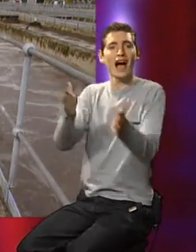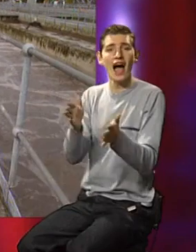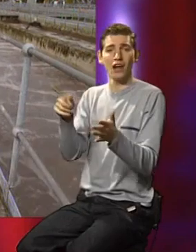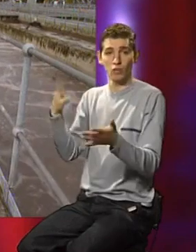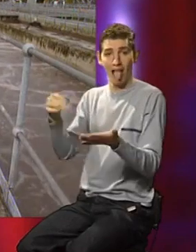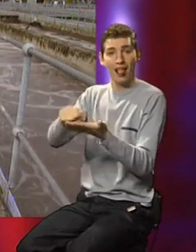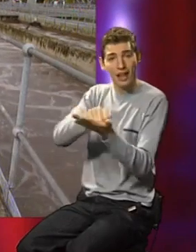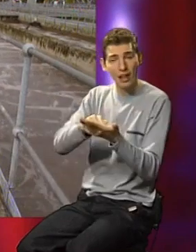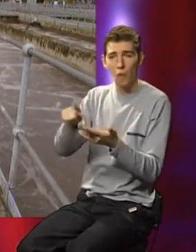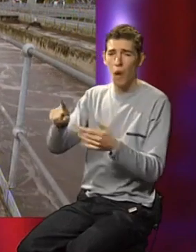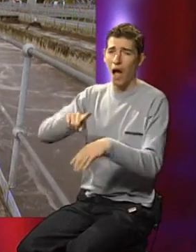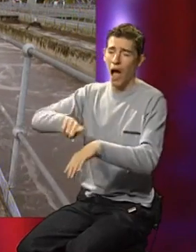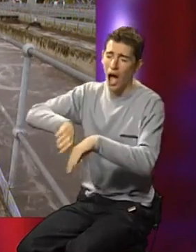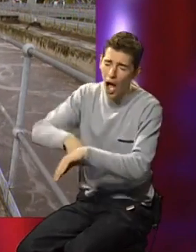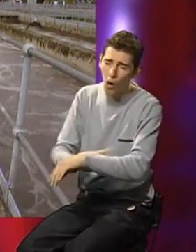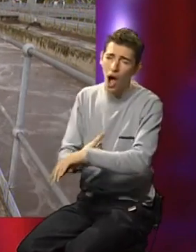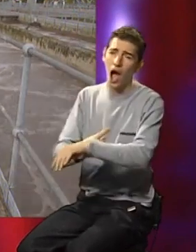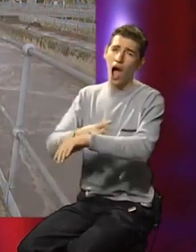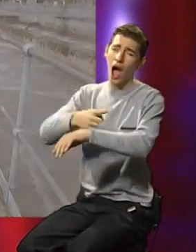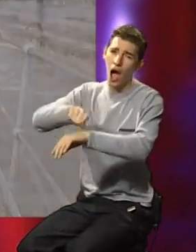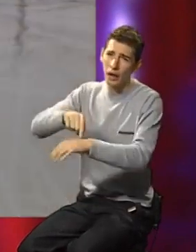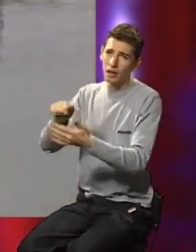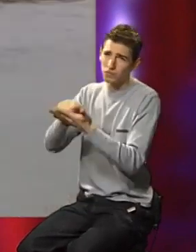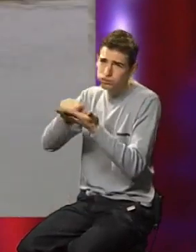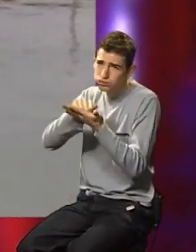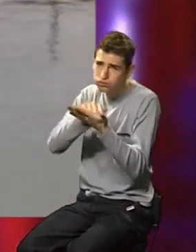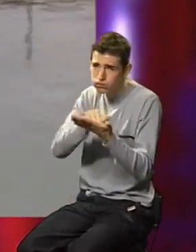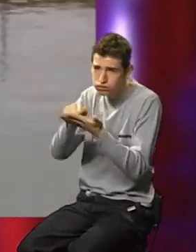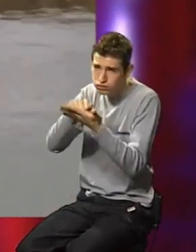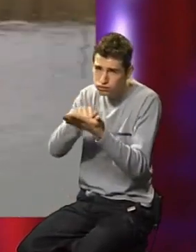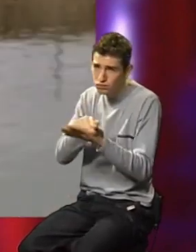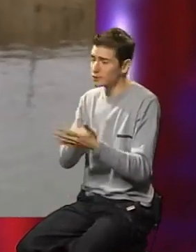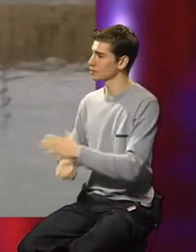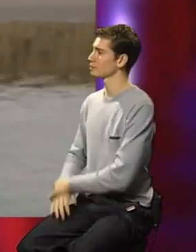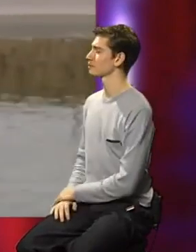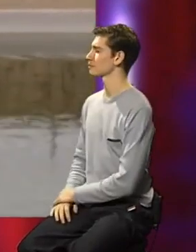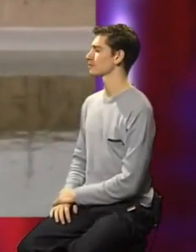takes hours and hours.